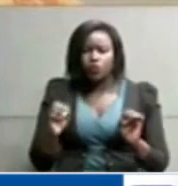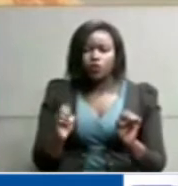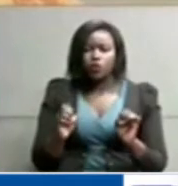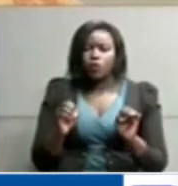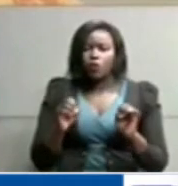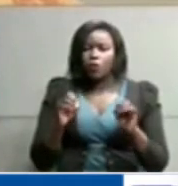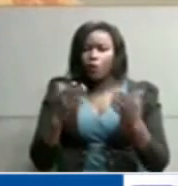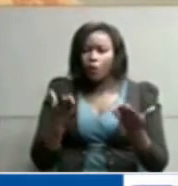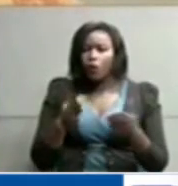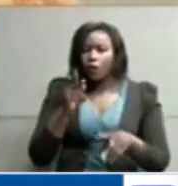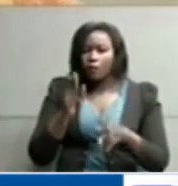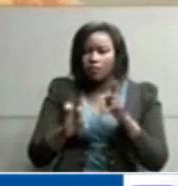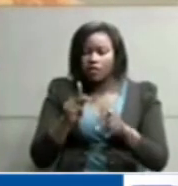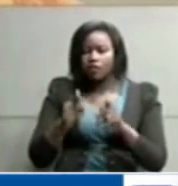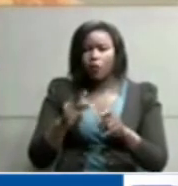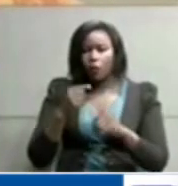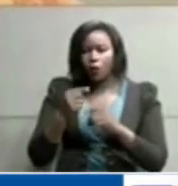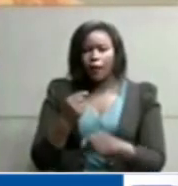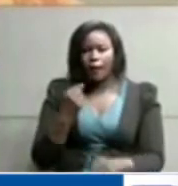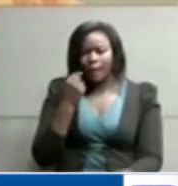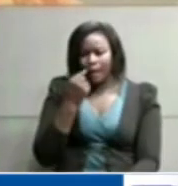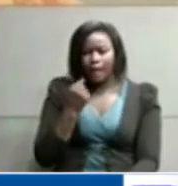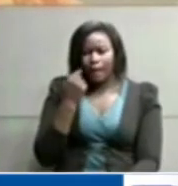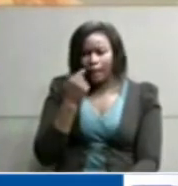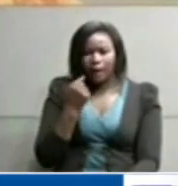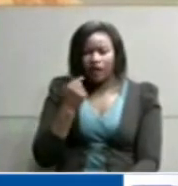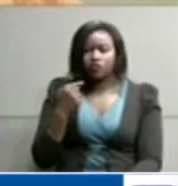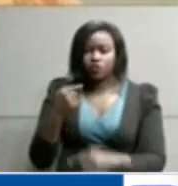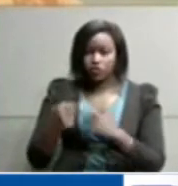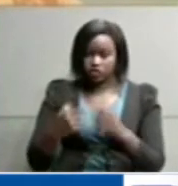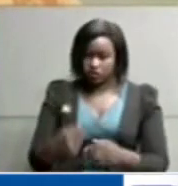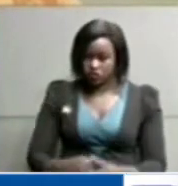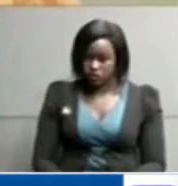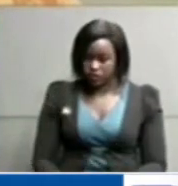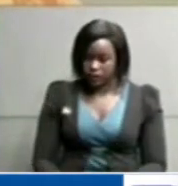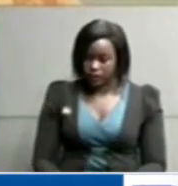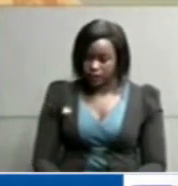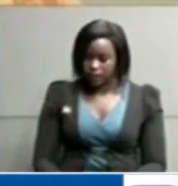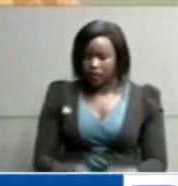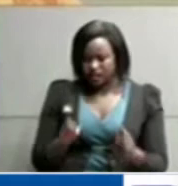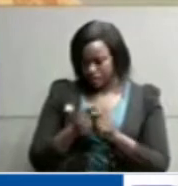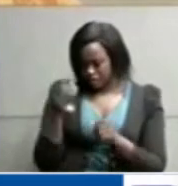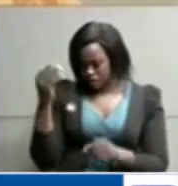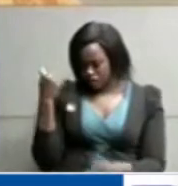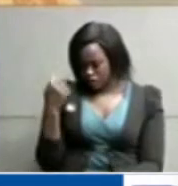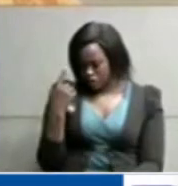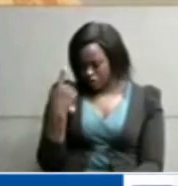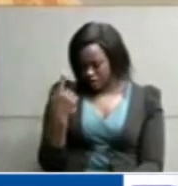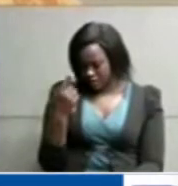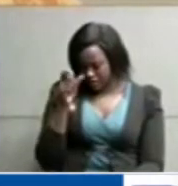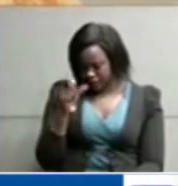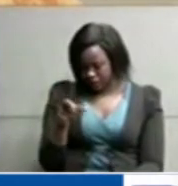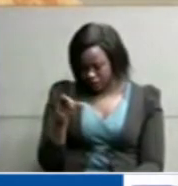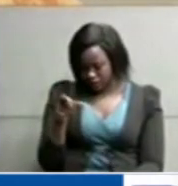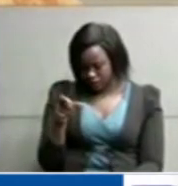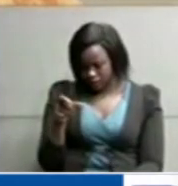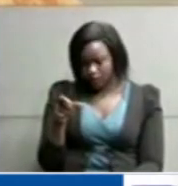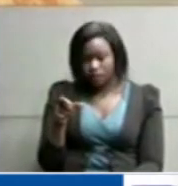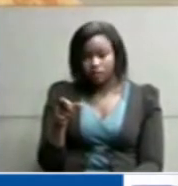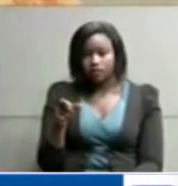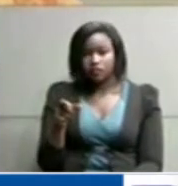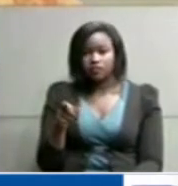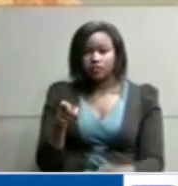shedders, people who shed through their nose. There was one, a famous one, who was